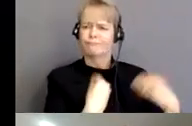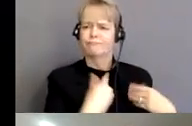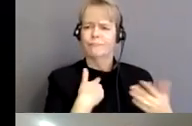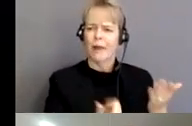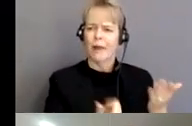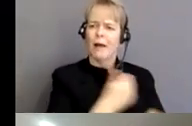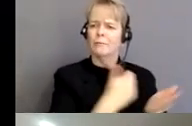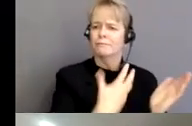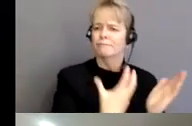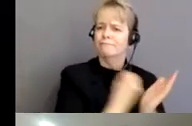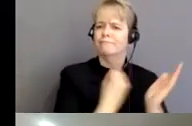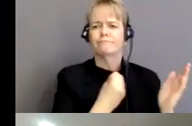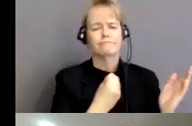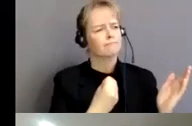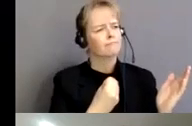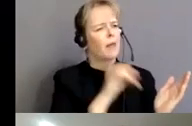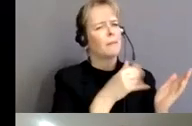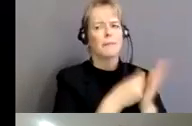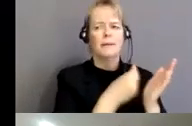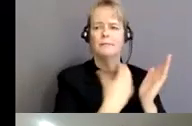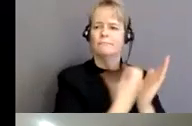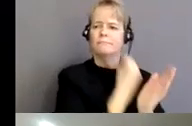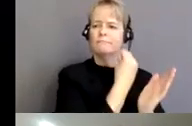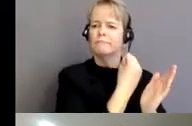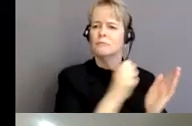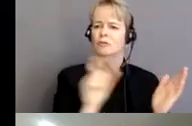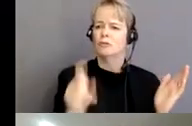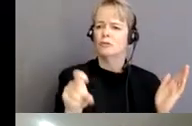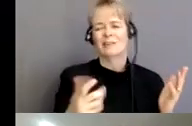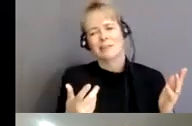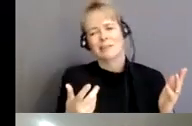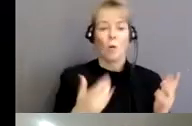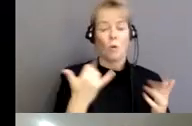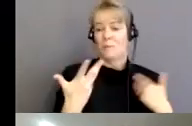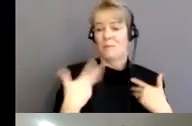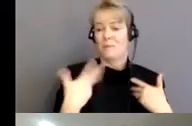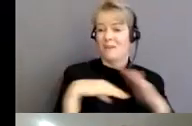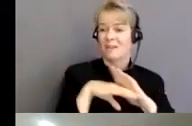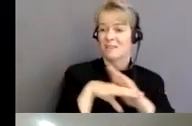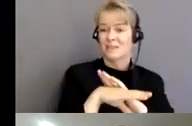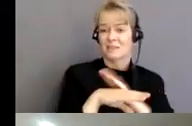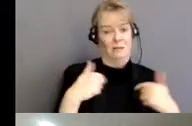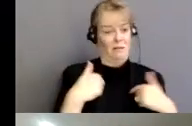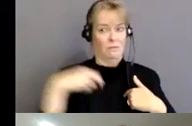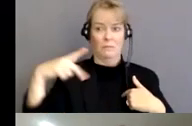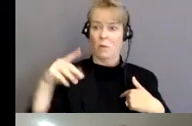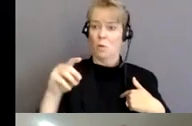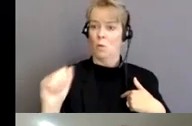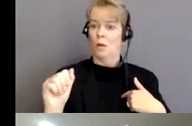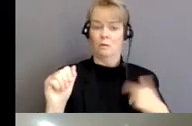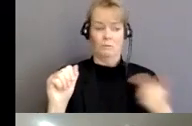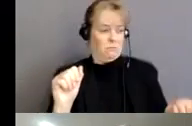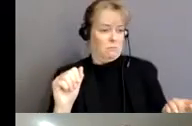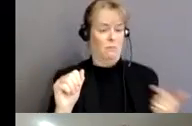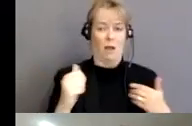extra funds. They may have access in terms of if they are the power of attorney, they have access to those bank funds and bank accounts